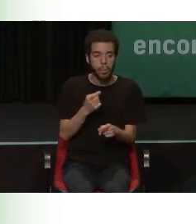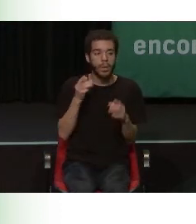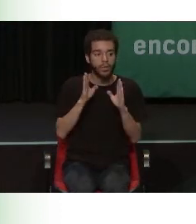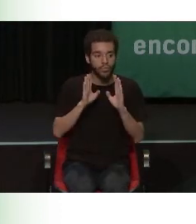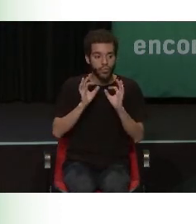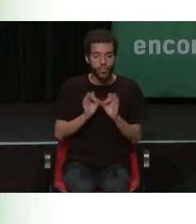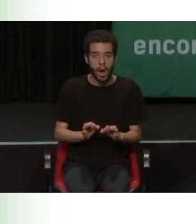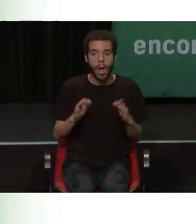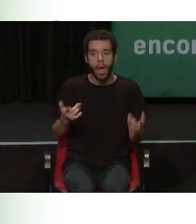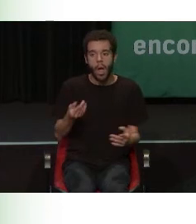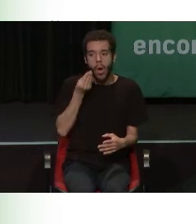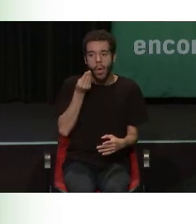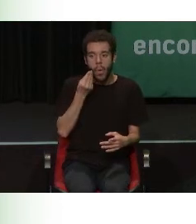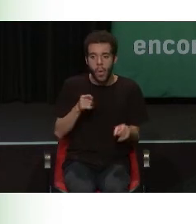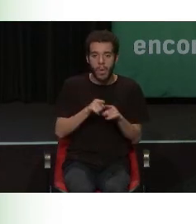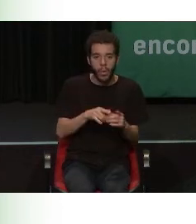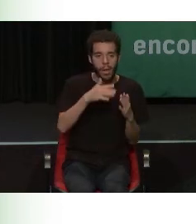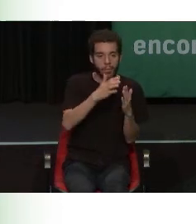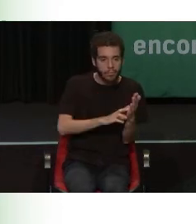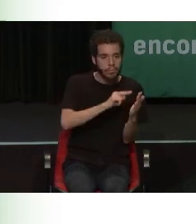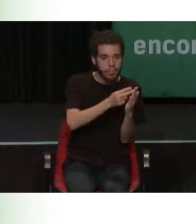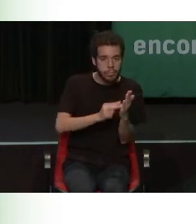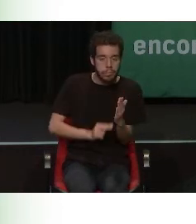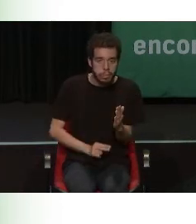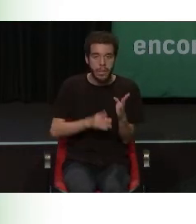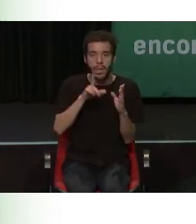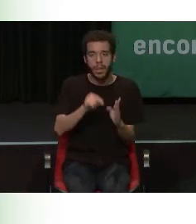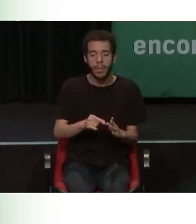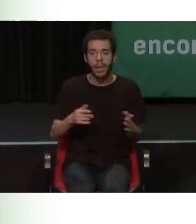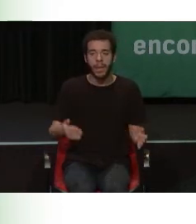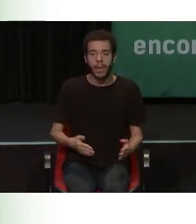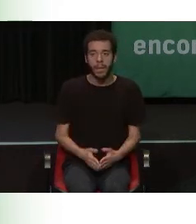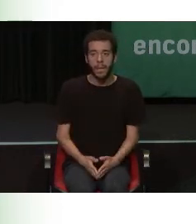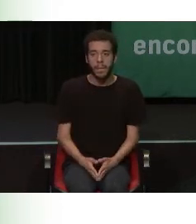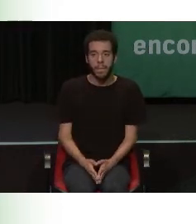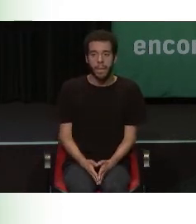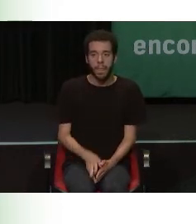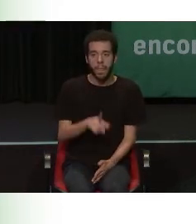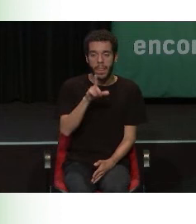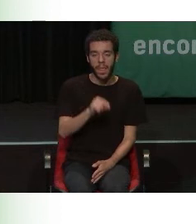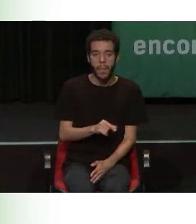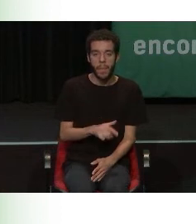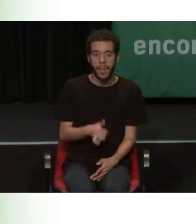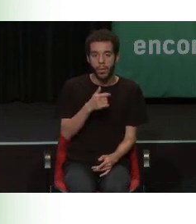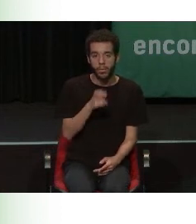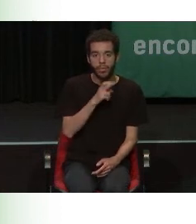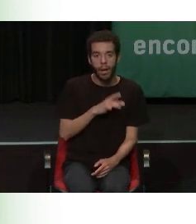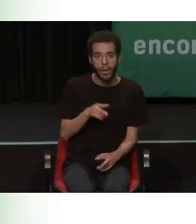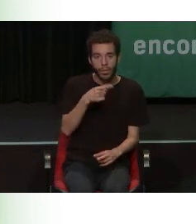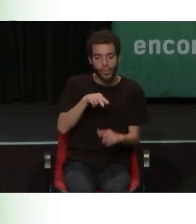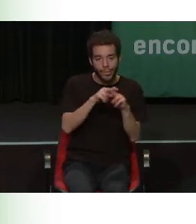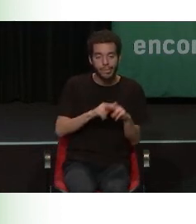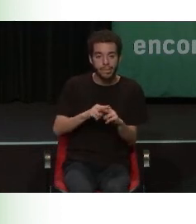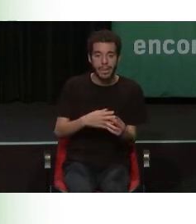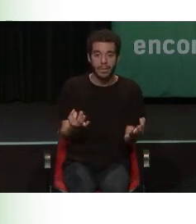enrichment analysis, looking at transcriptomics and proteomics of the leukemias in the mouse. And importantly,